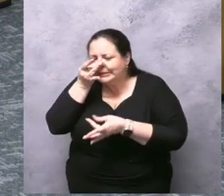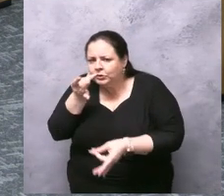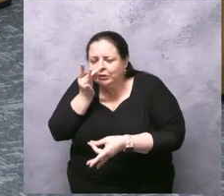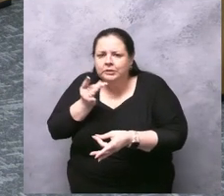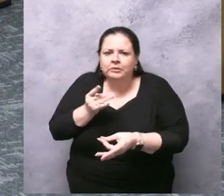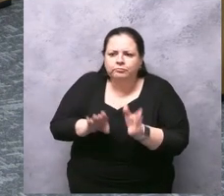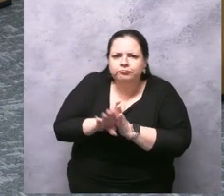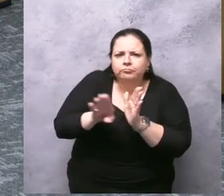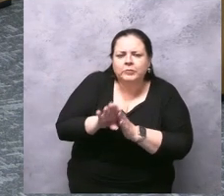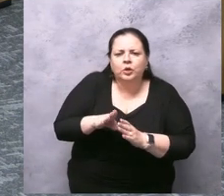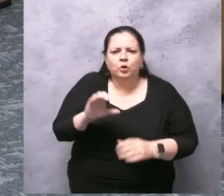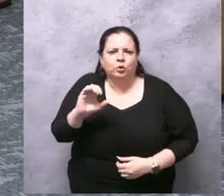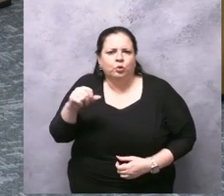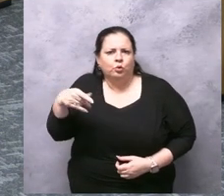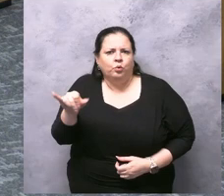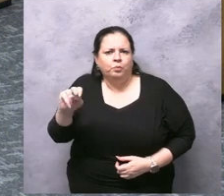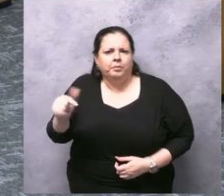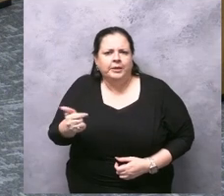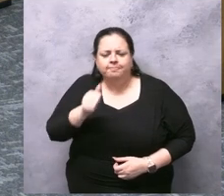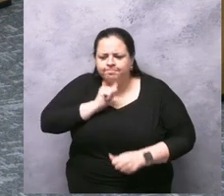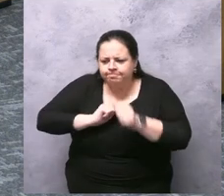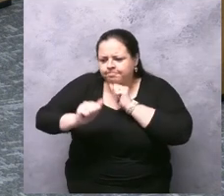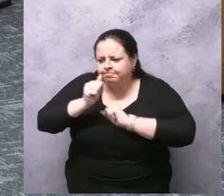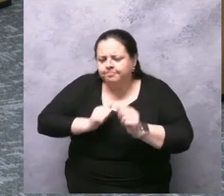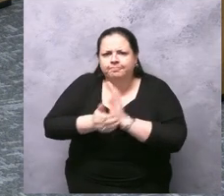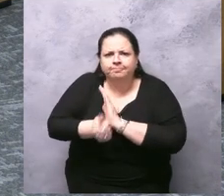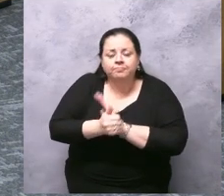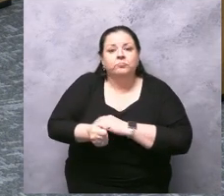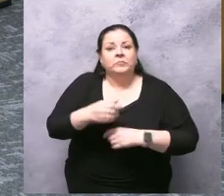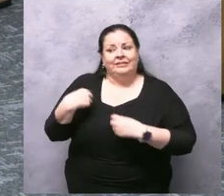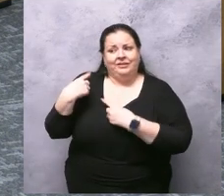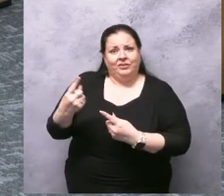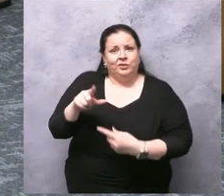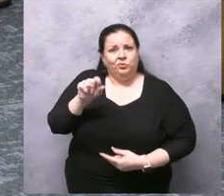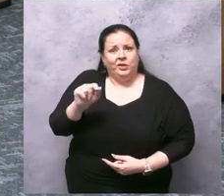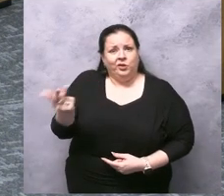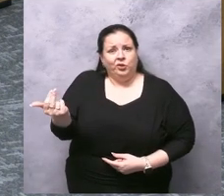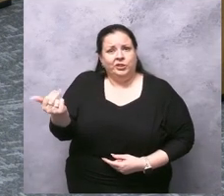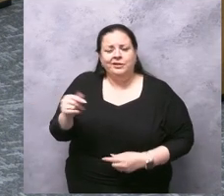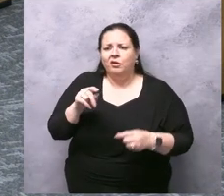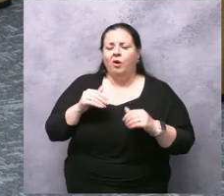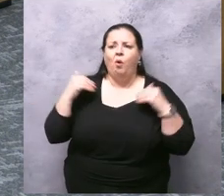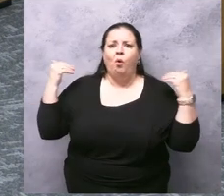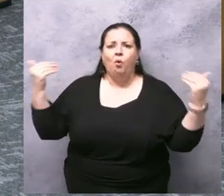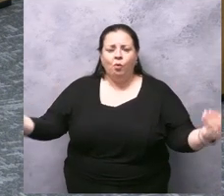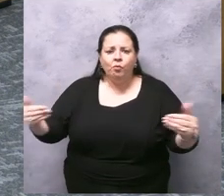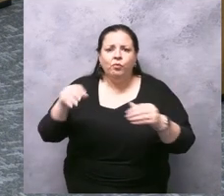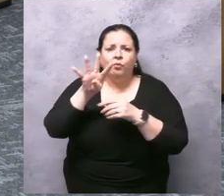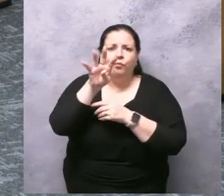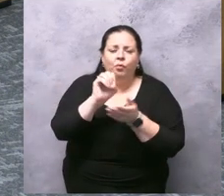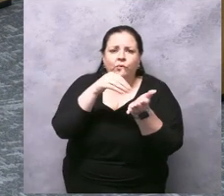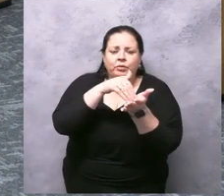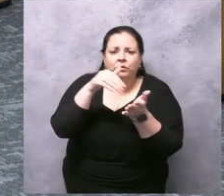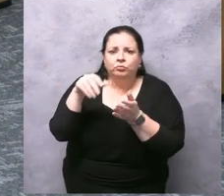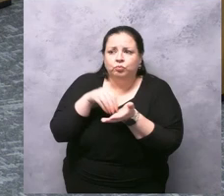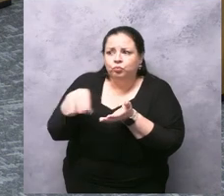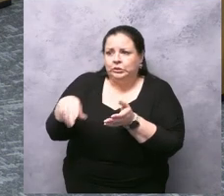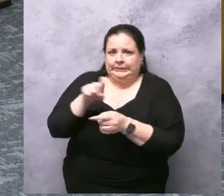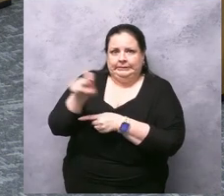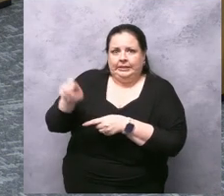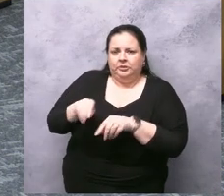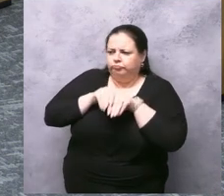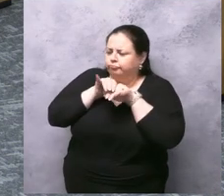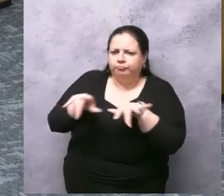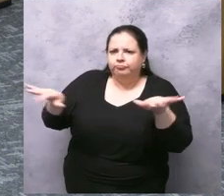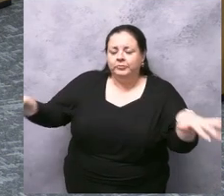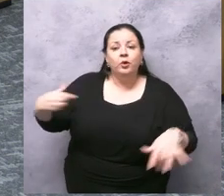peer empowerment. Since 2016, UT has delivered YAM to over 40,000 students across Texas. We are